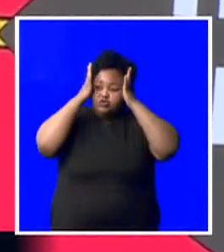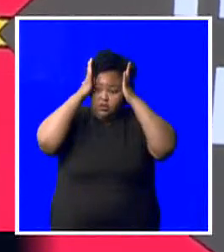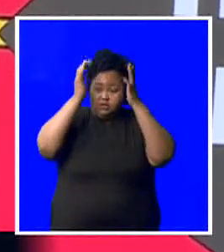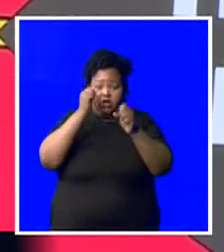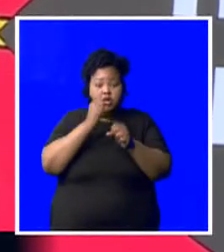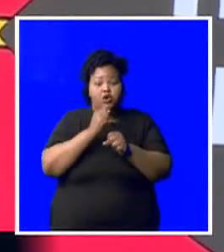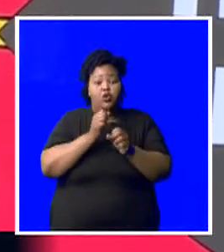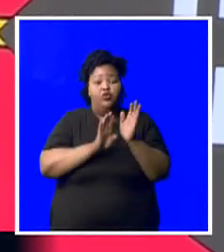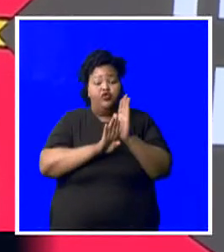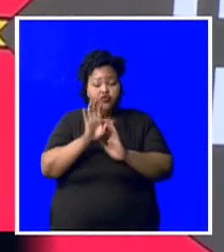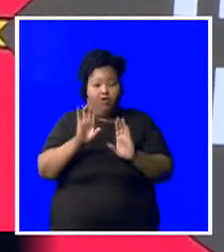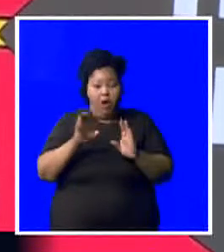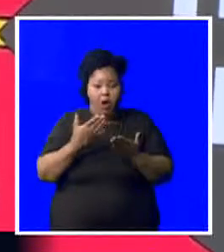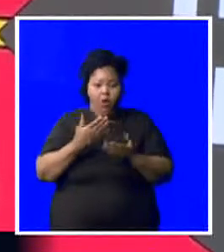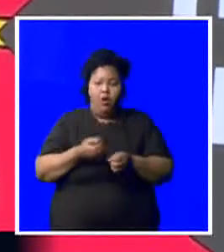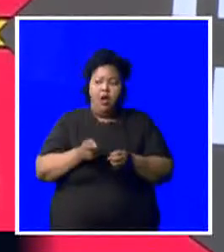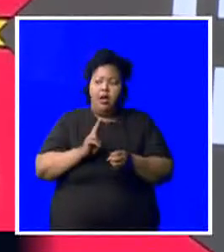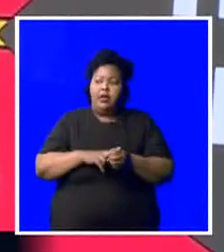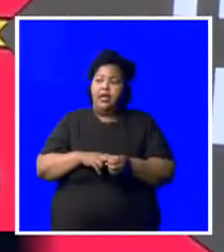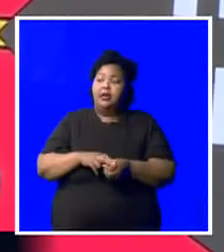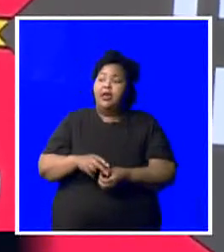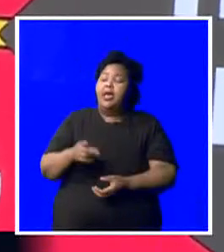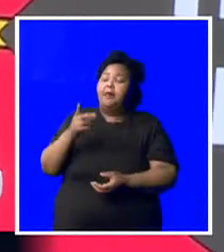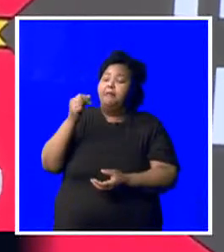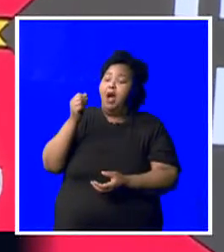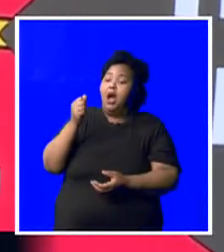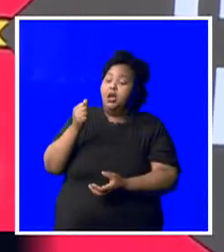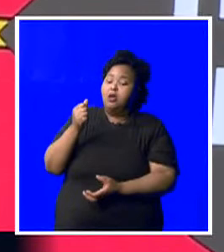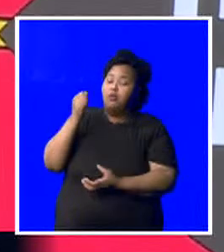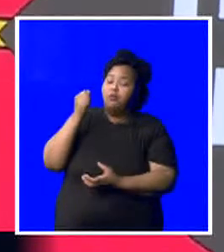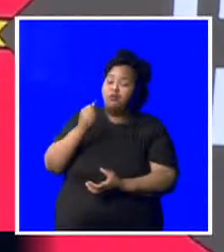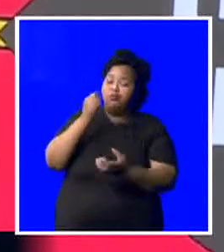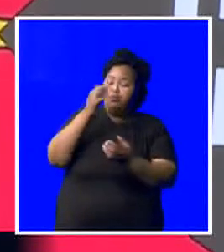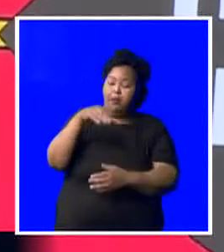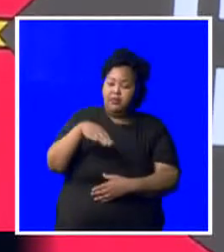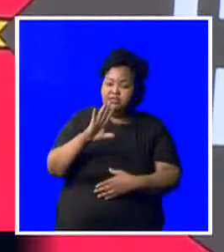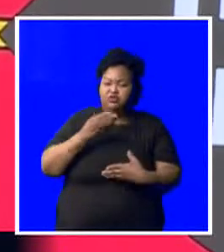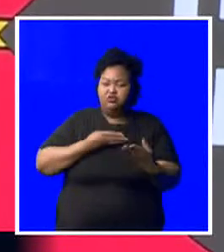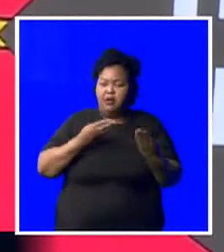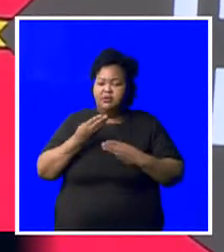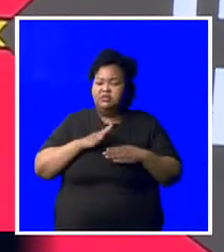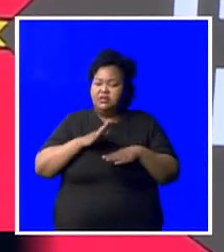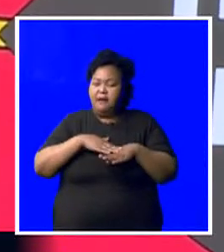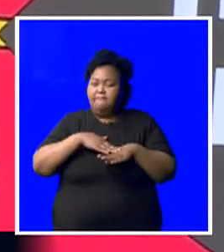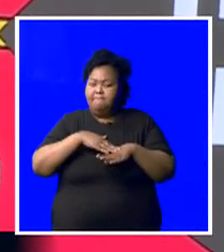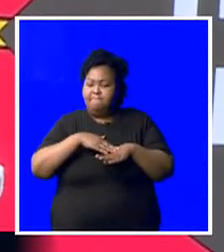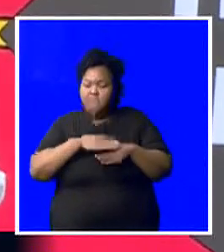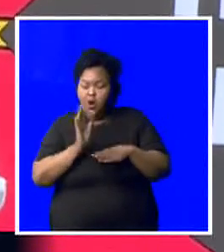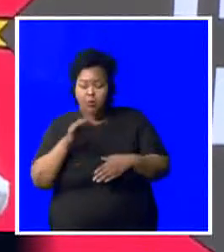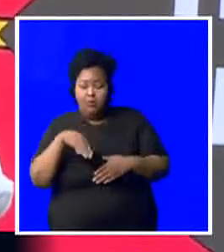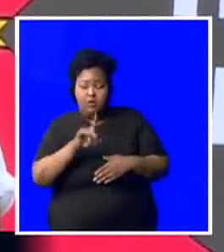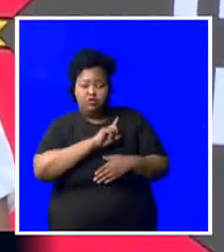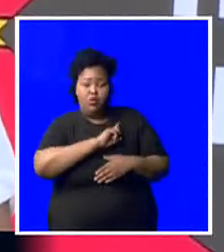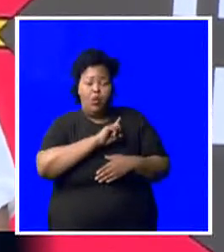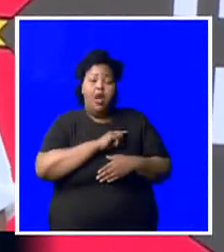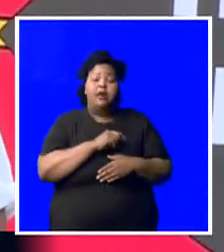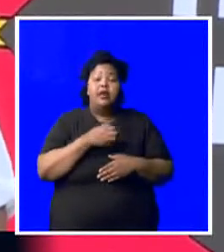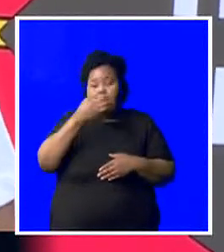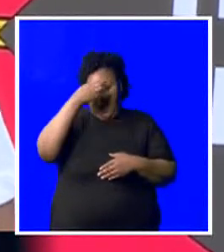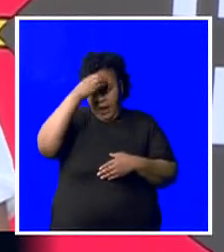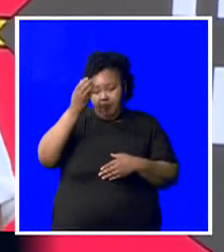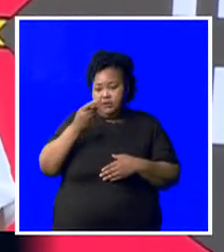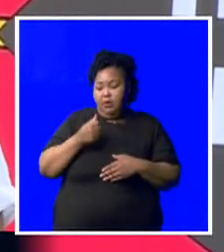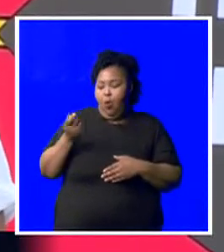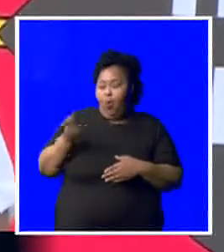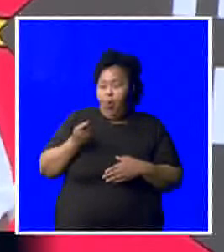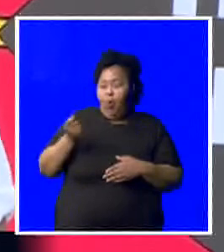yabo industrialization policy kwanzela abo somabhizinisi uhulumende atothola imali etinkampanini nakubantu personal